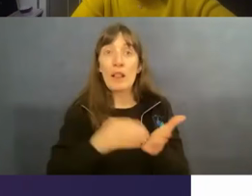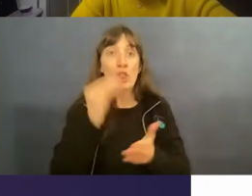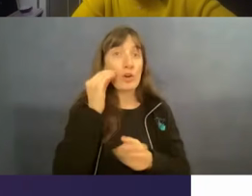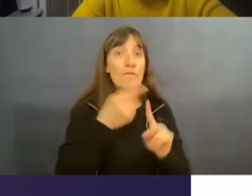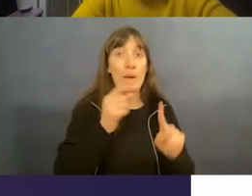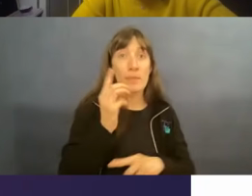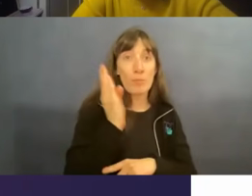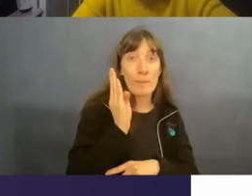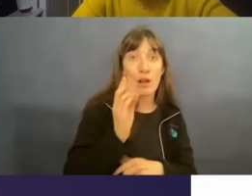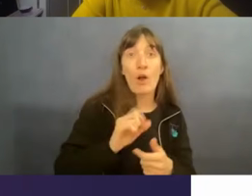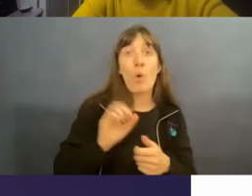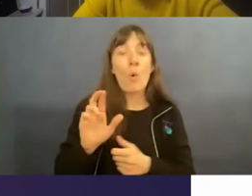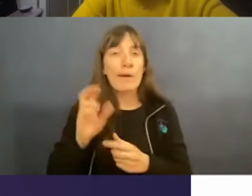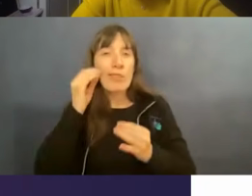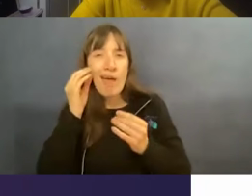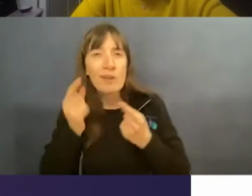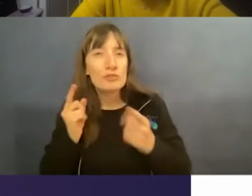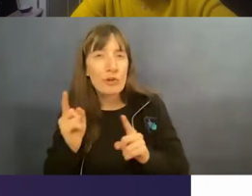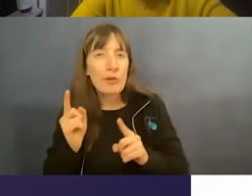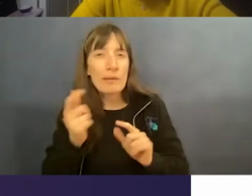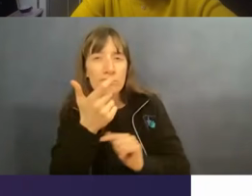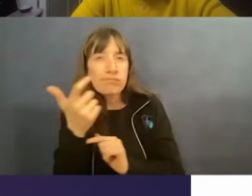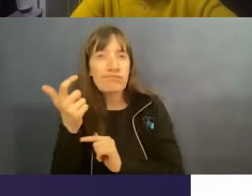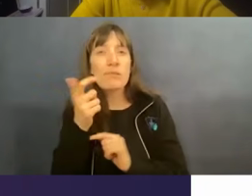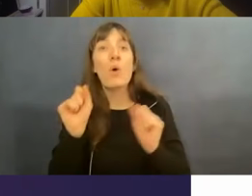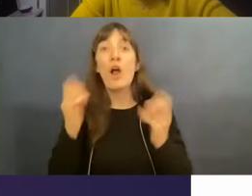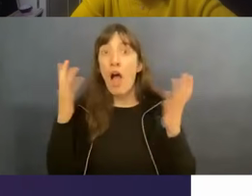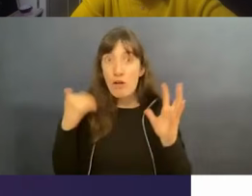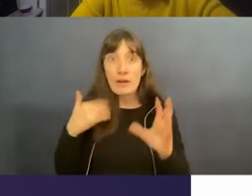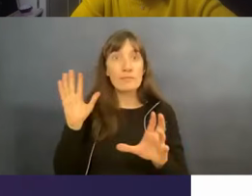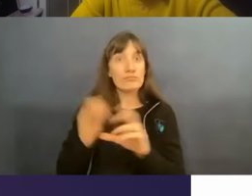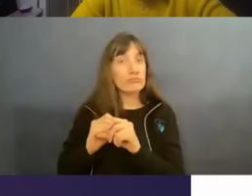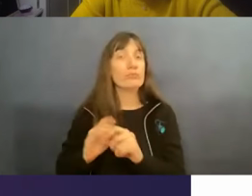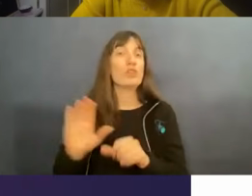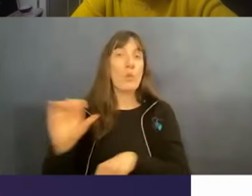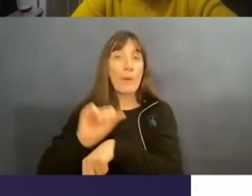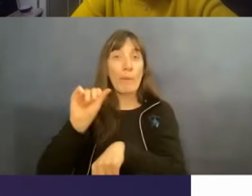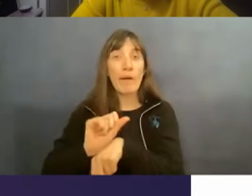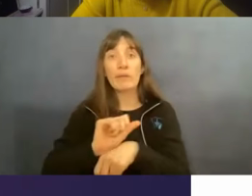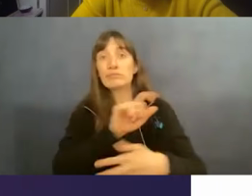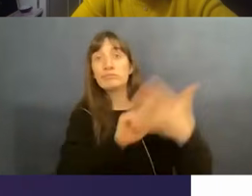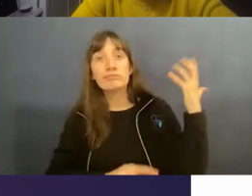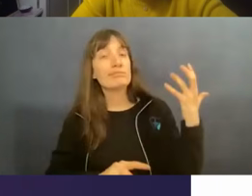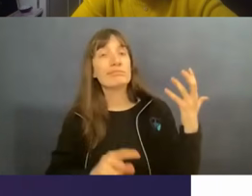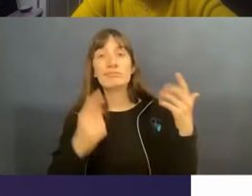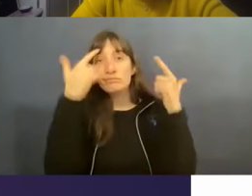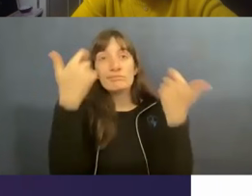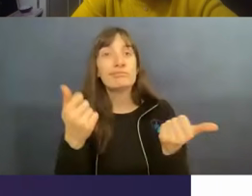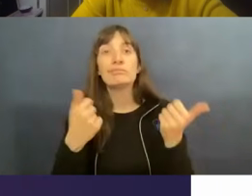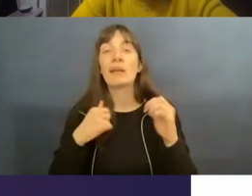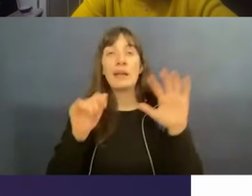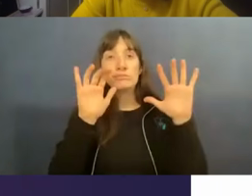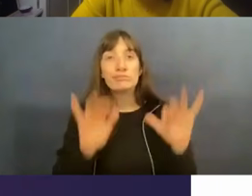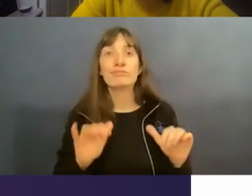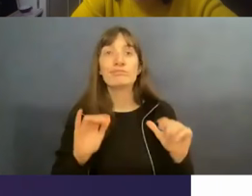that you thought of while you're engaging in this webinar, things that you're already doing, so we can all get a sense of an idea about